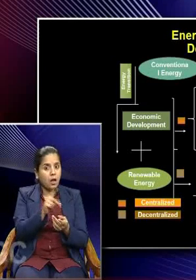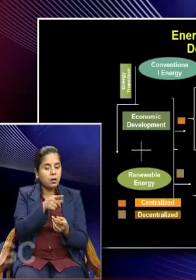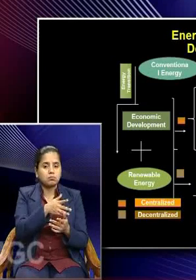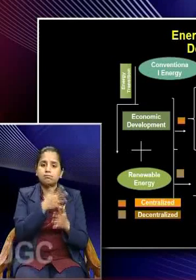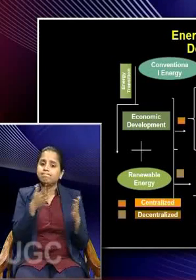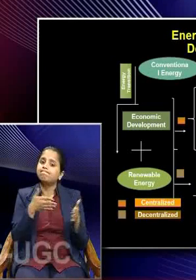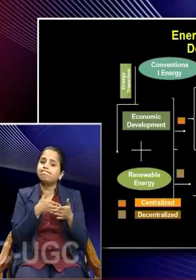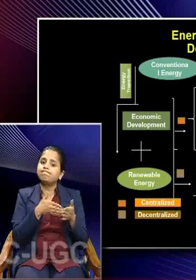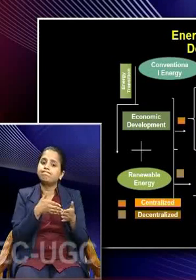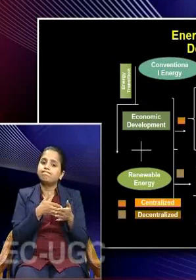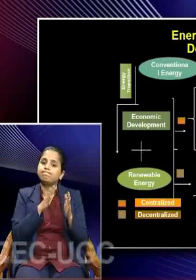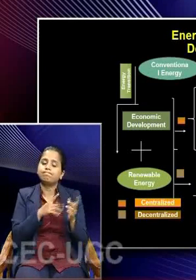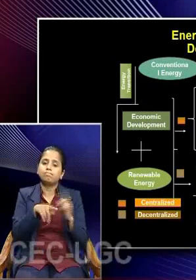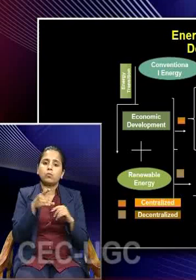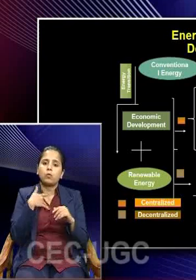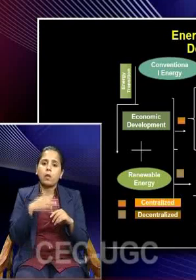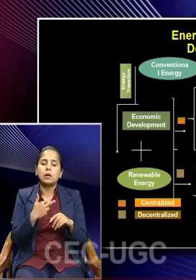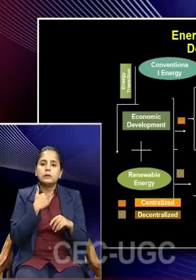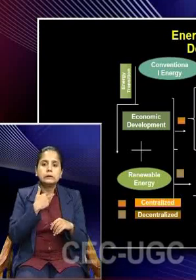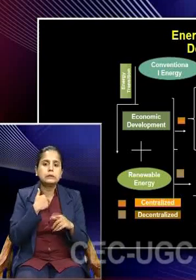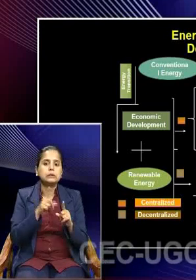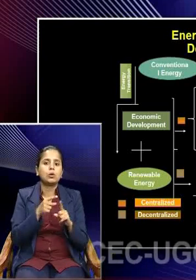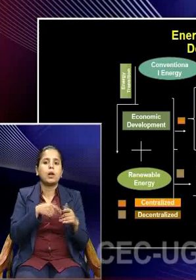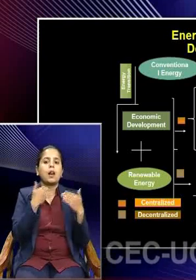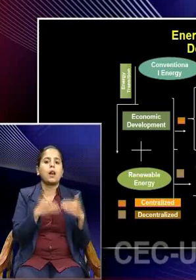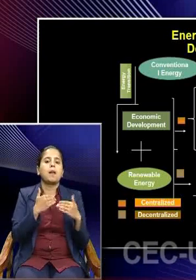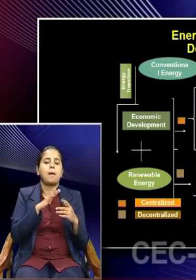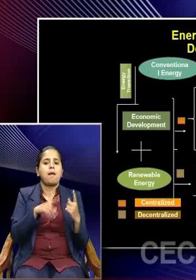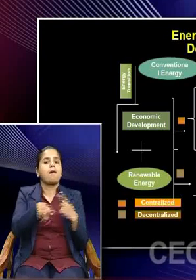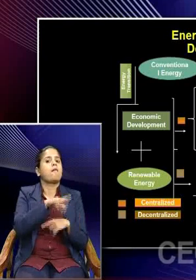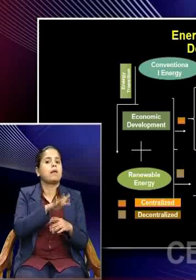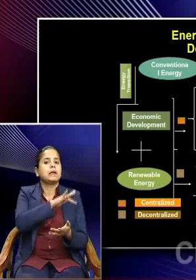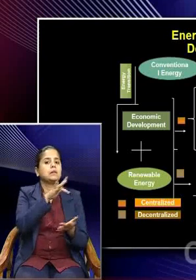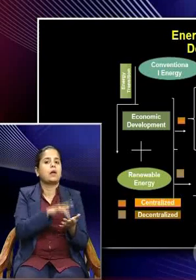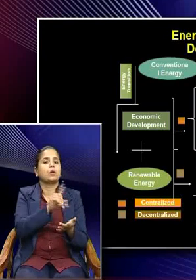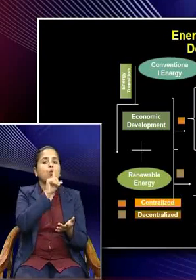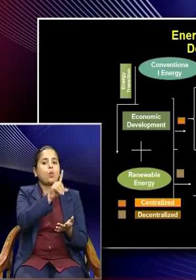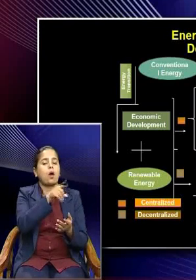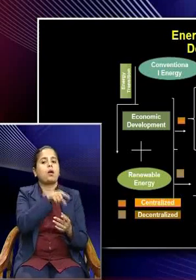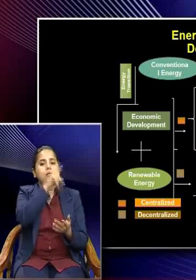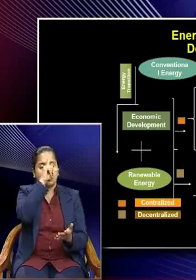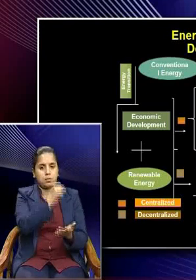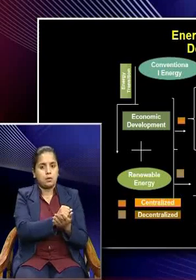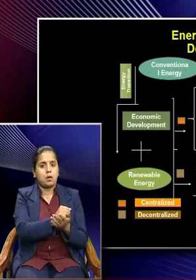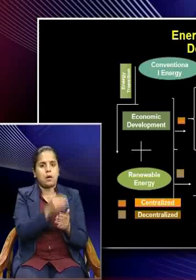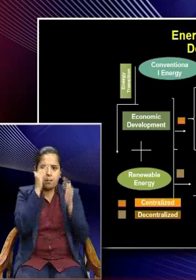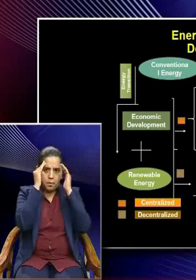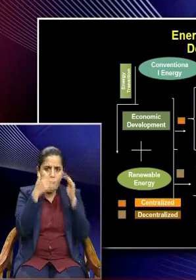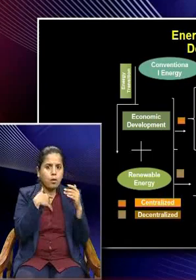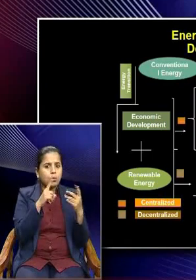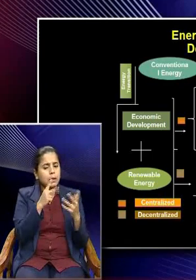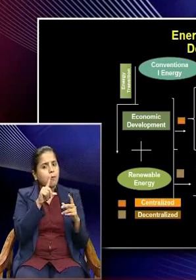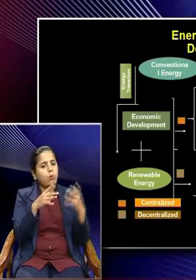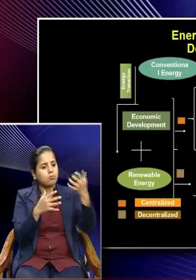and handicaps associated with the limitations associated with centralized system. Concentration of power in hands of